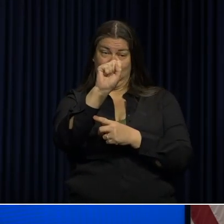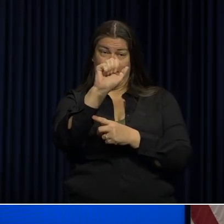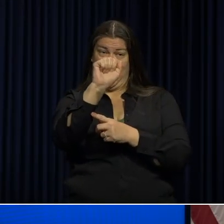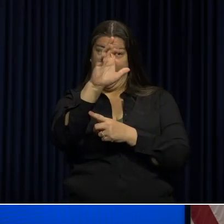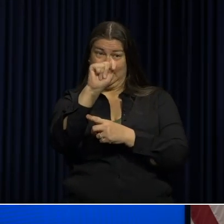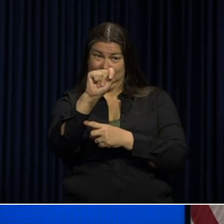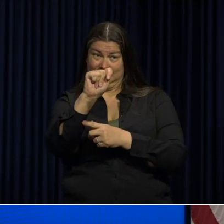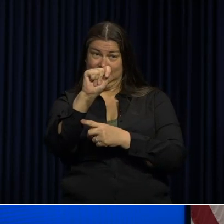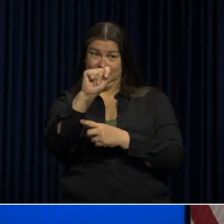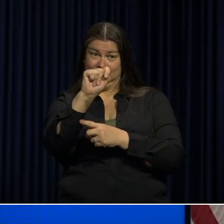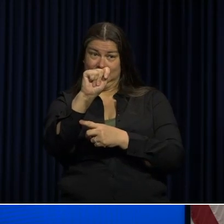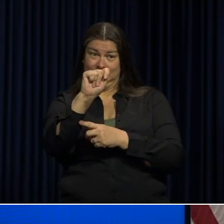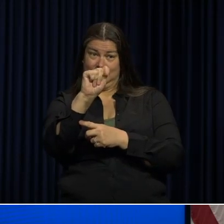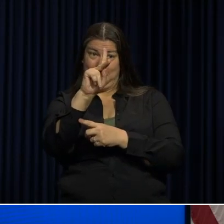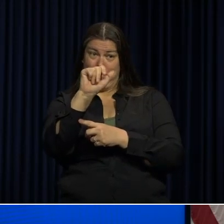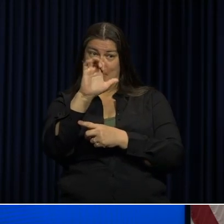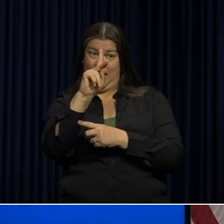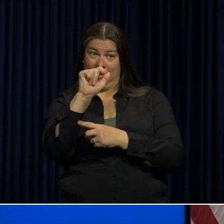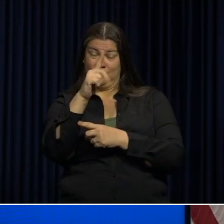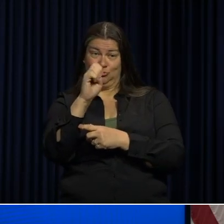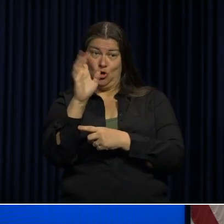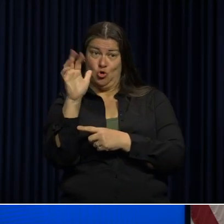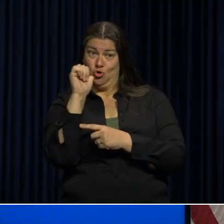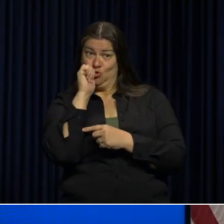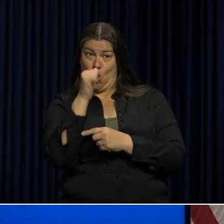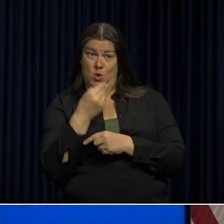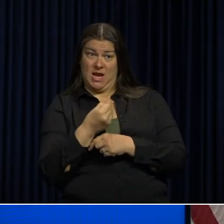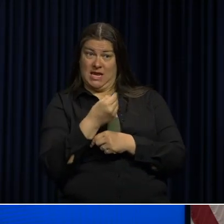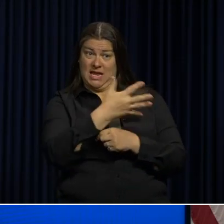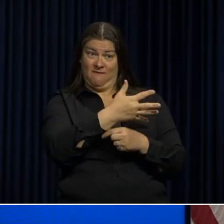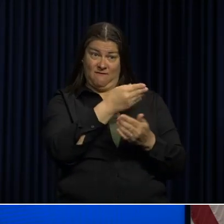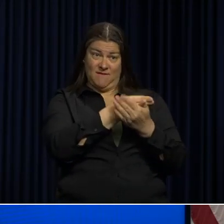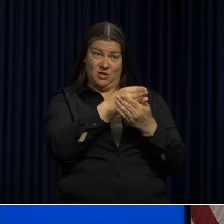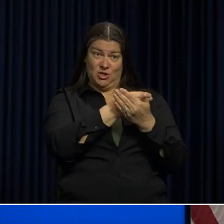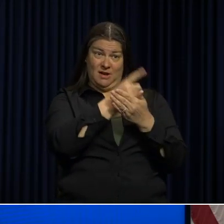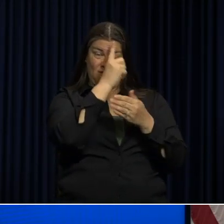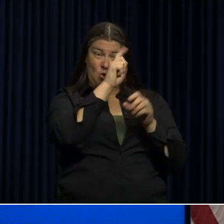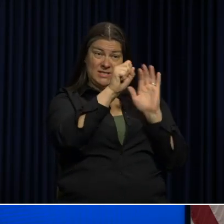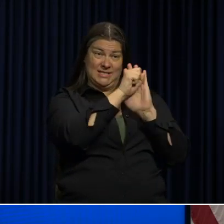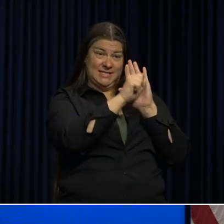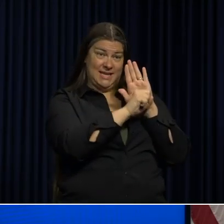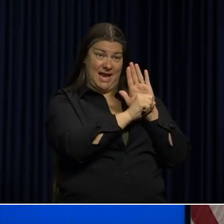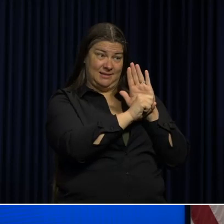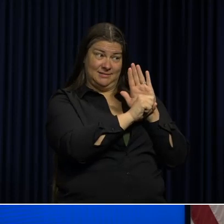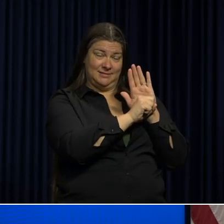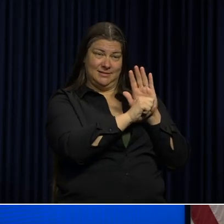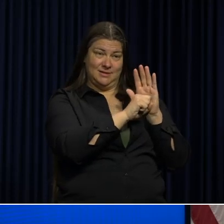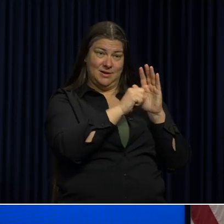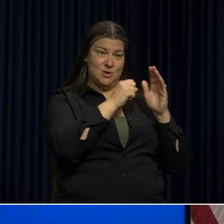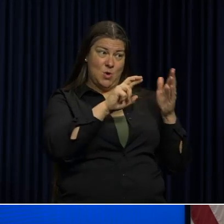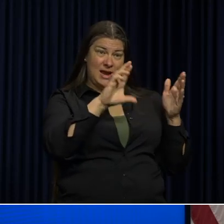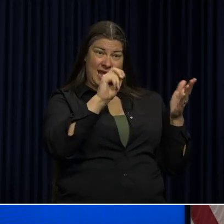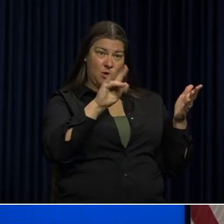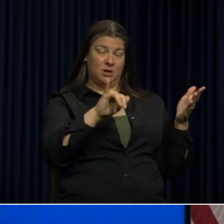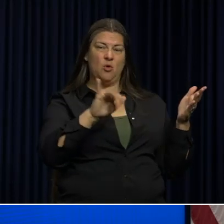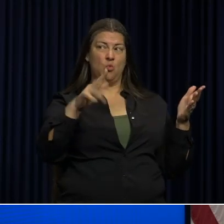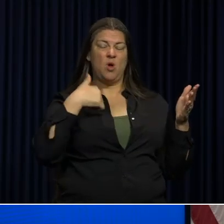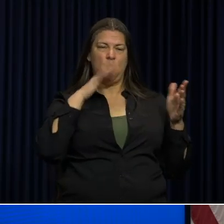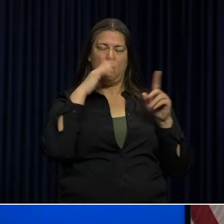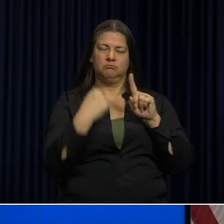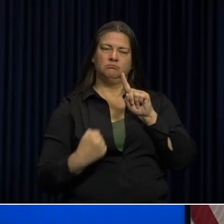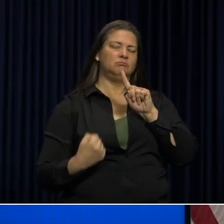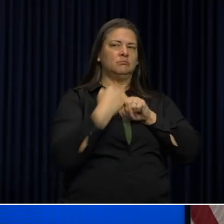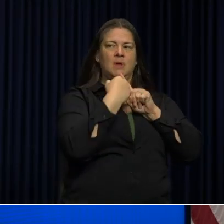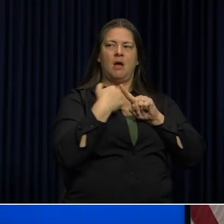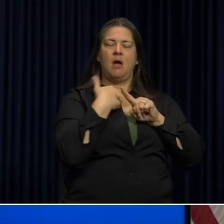for states and counties, we will be hit with a rougher recession. It will last longer, and it will be harder to dig out